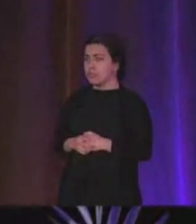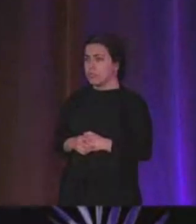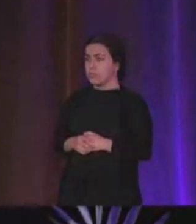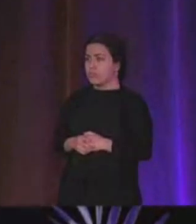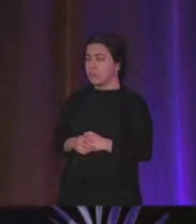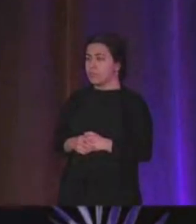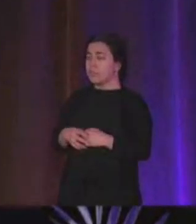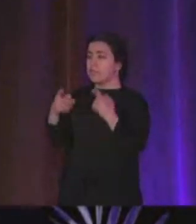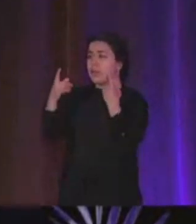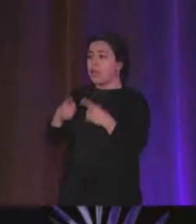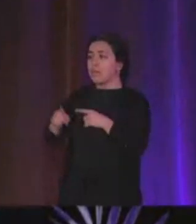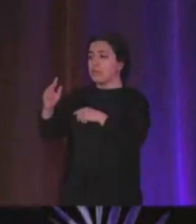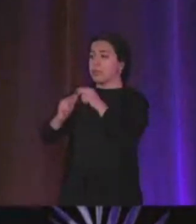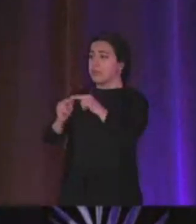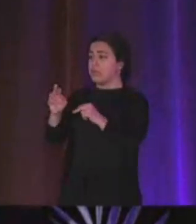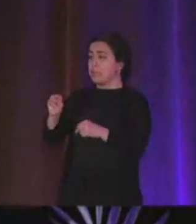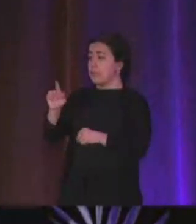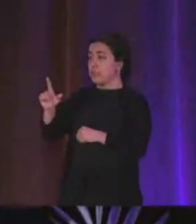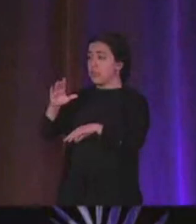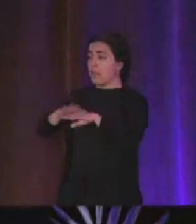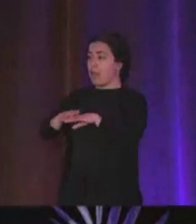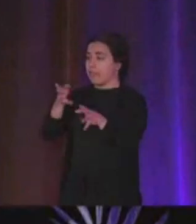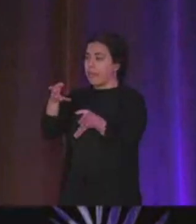So when you are building machine learning on the cloud,